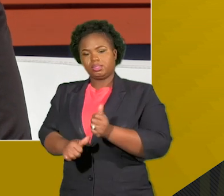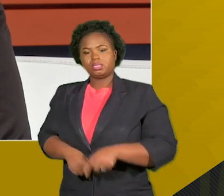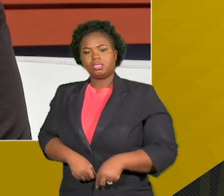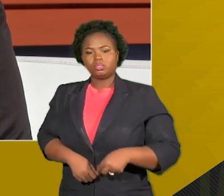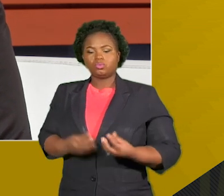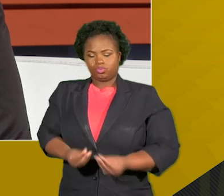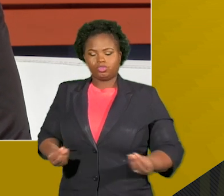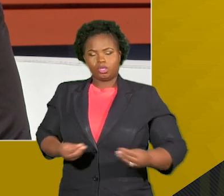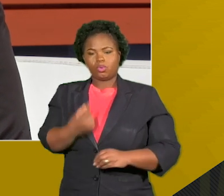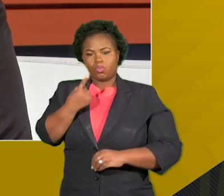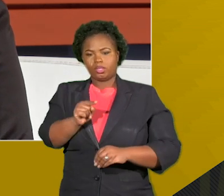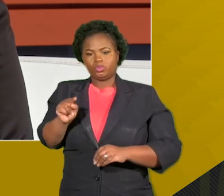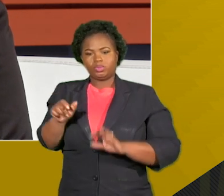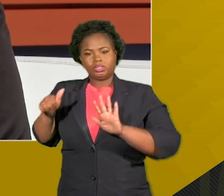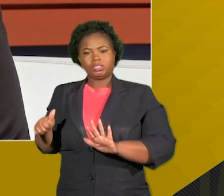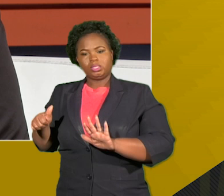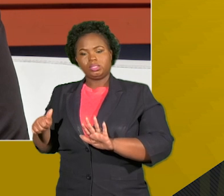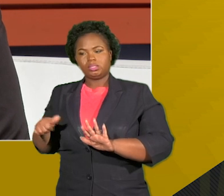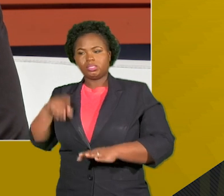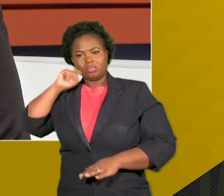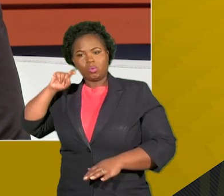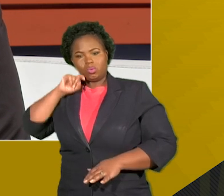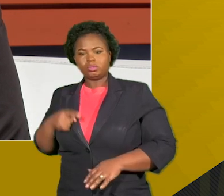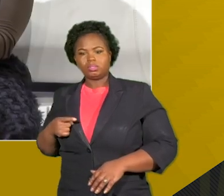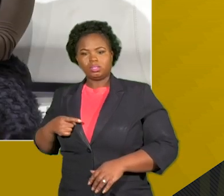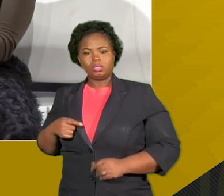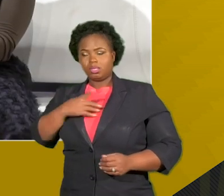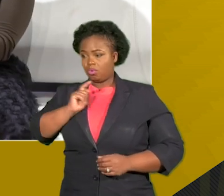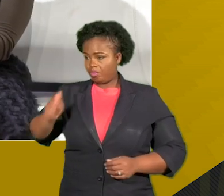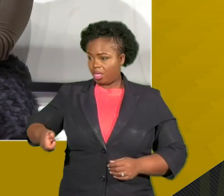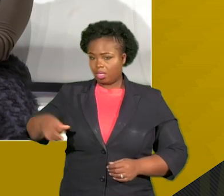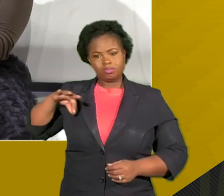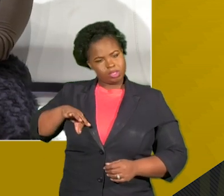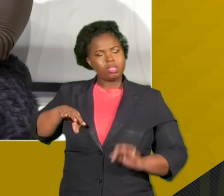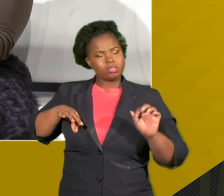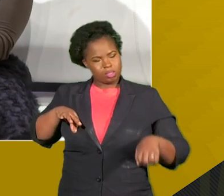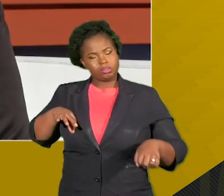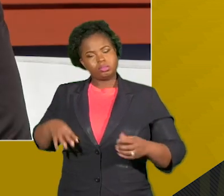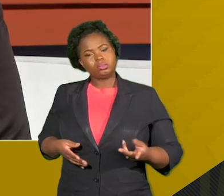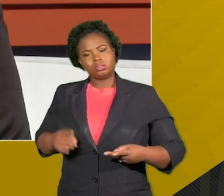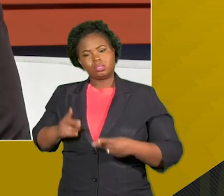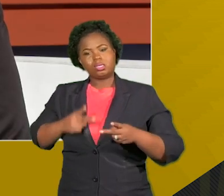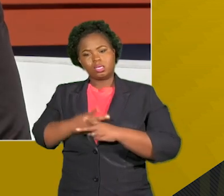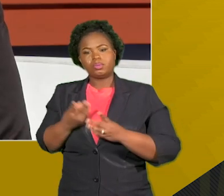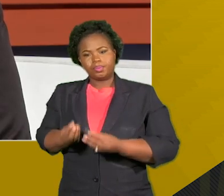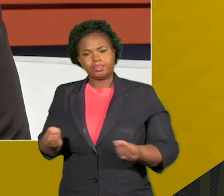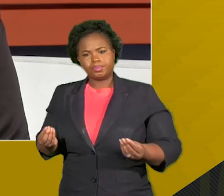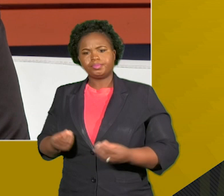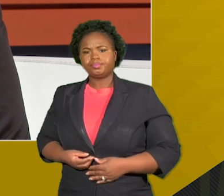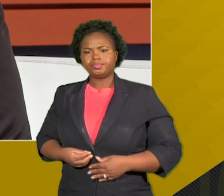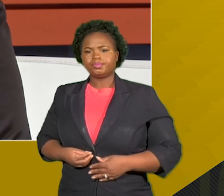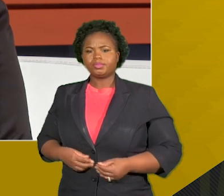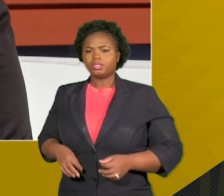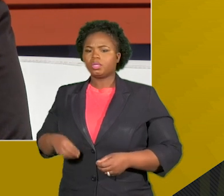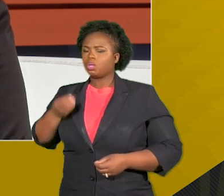years old, whose parents can't afford to send them to schools. And you pay them a salary? We pay them a salary. These kids get no meals at